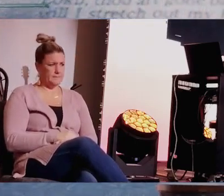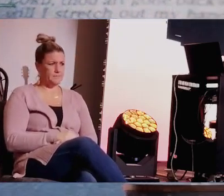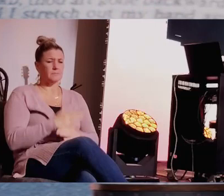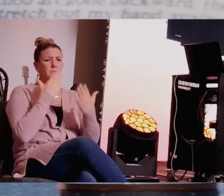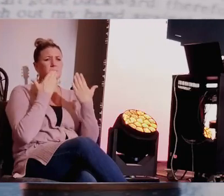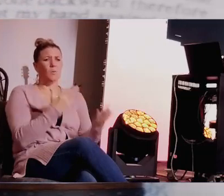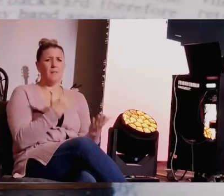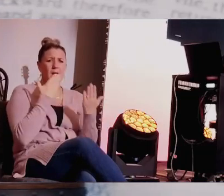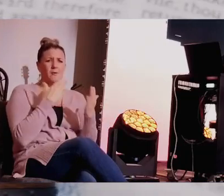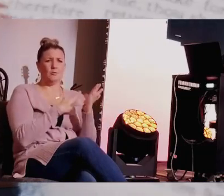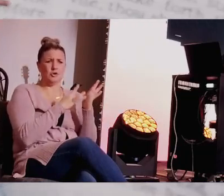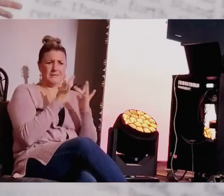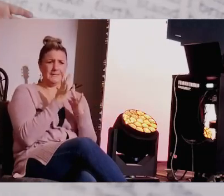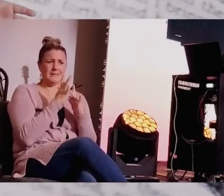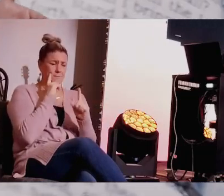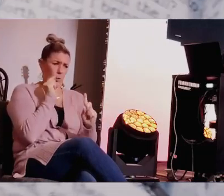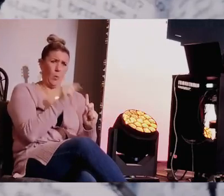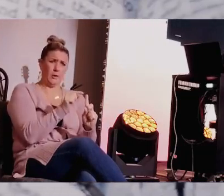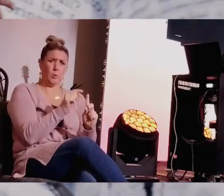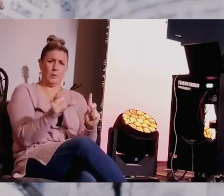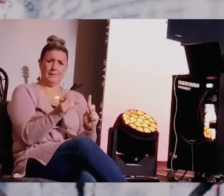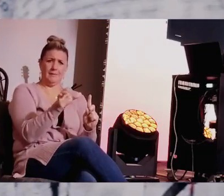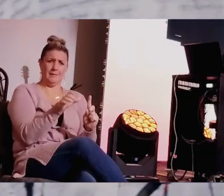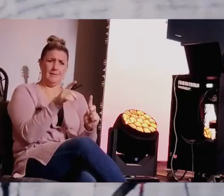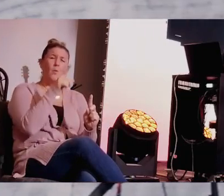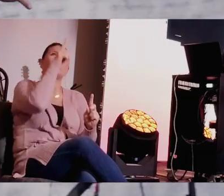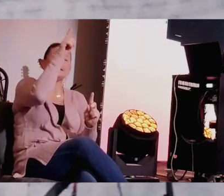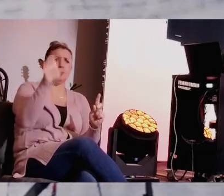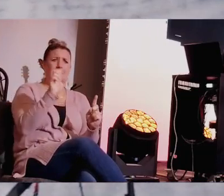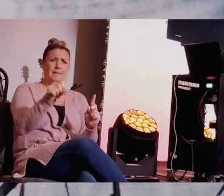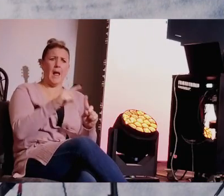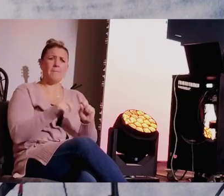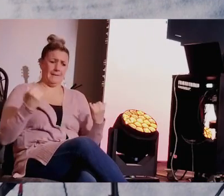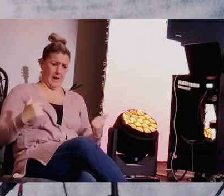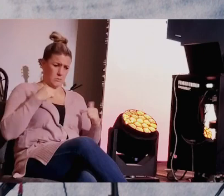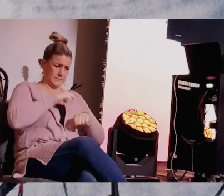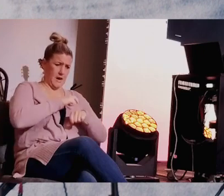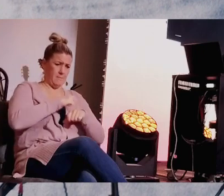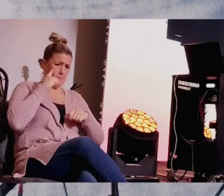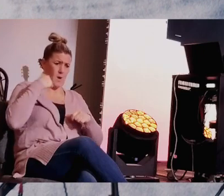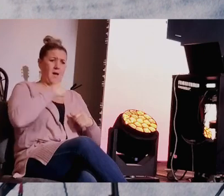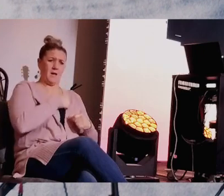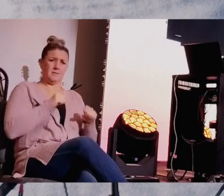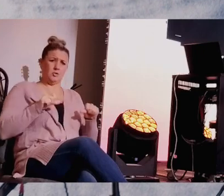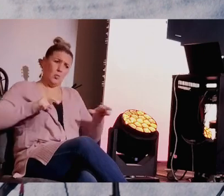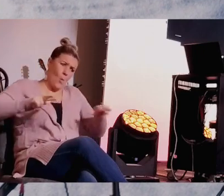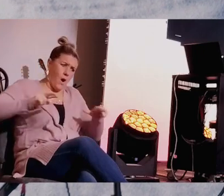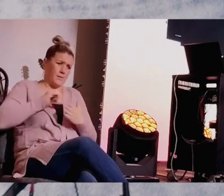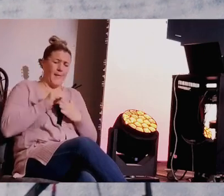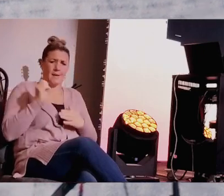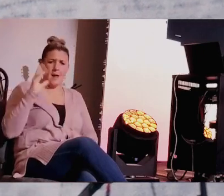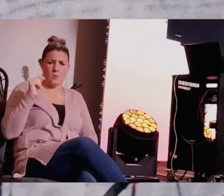thank you, Jesus, of what you did. Yes, what he's done. But now it's time for us to walk that out with him.